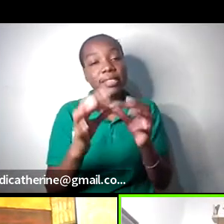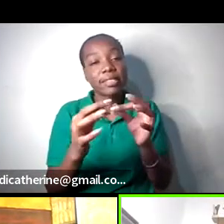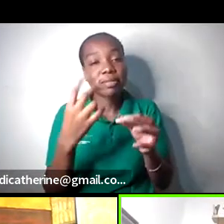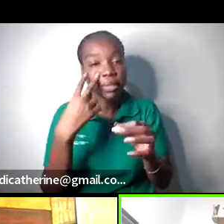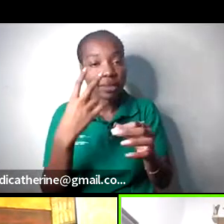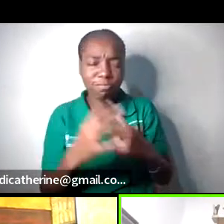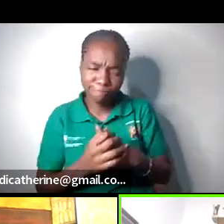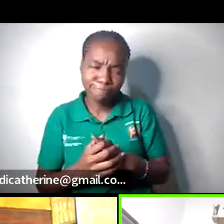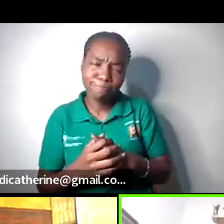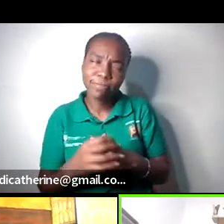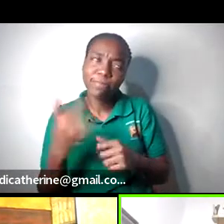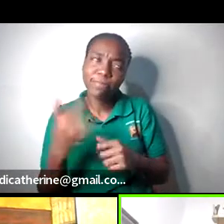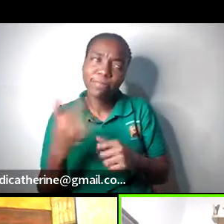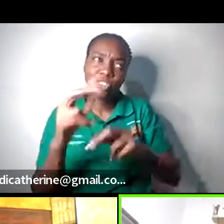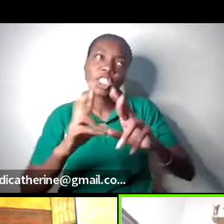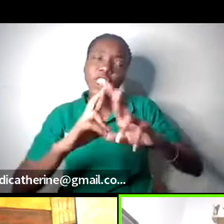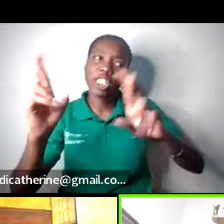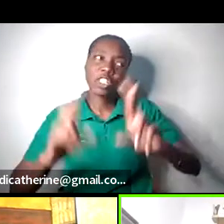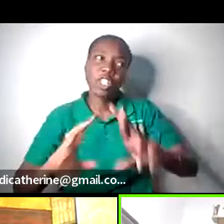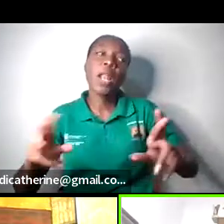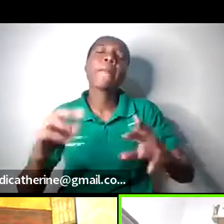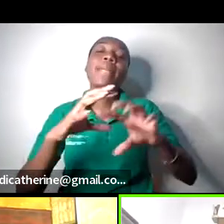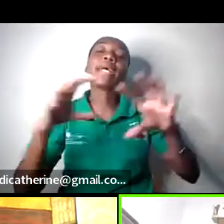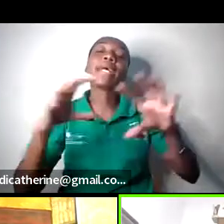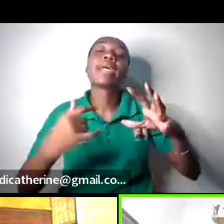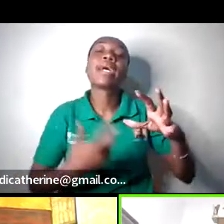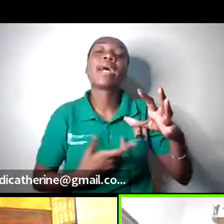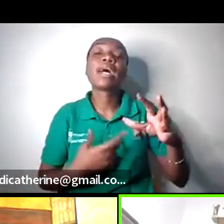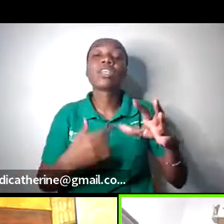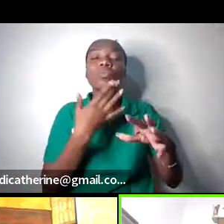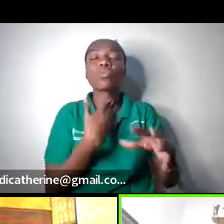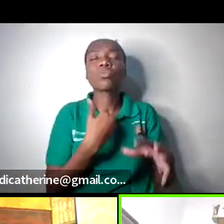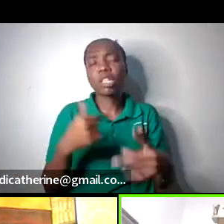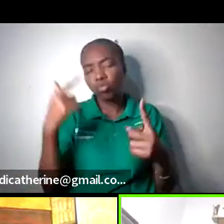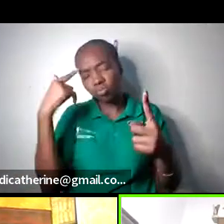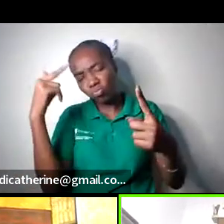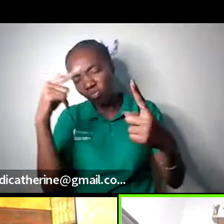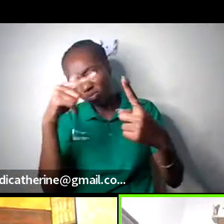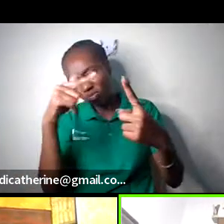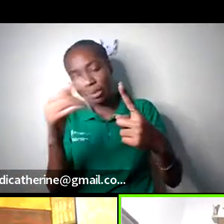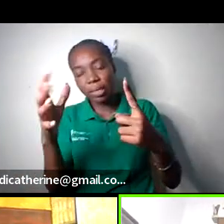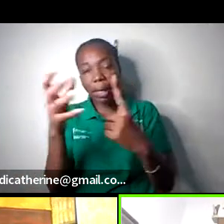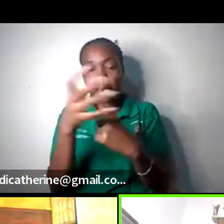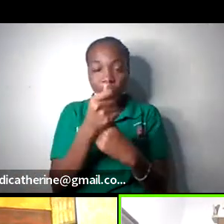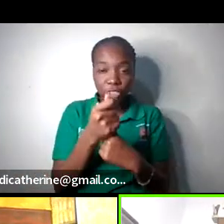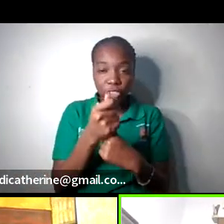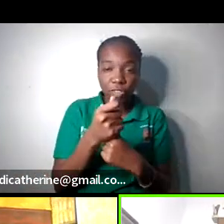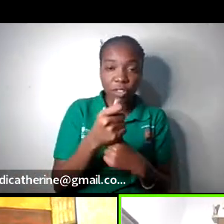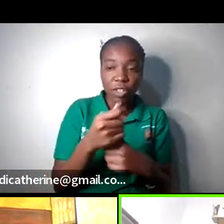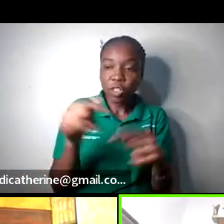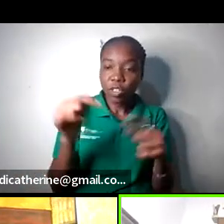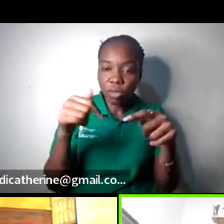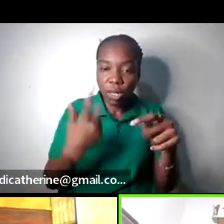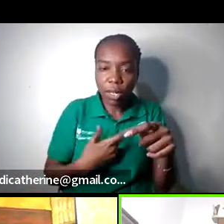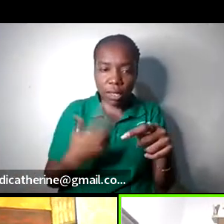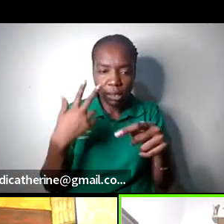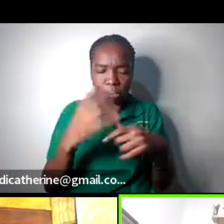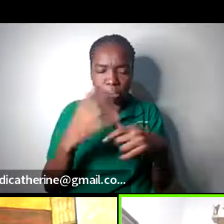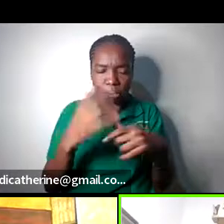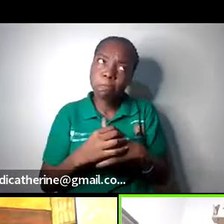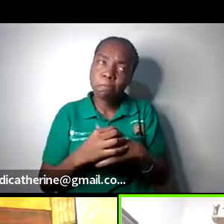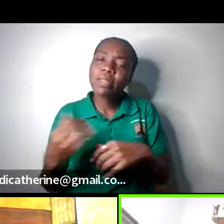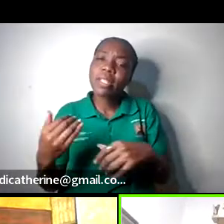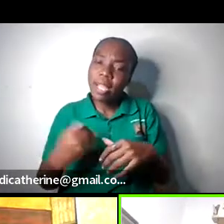markets. Today, if you look at our countries, including ours, there is a huge